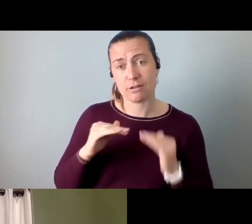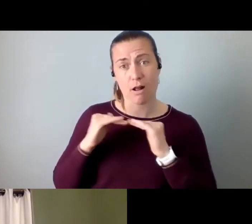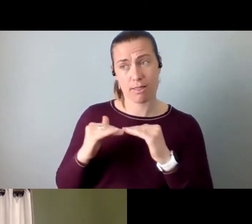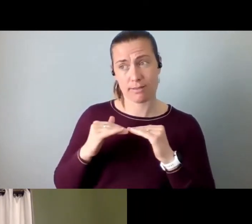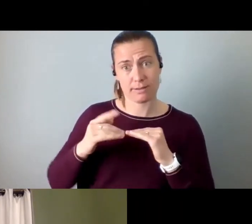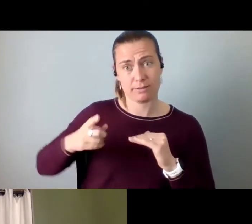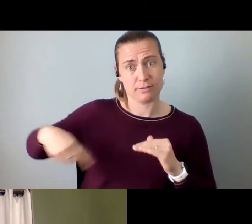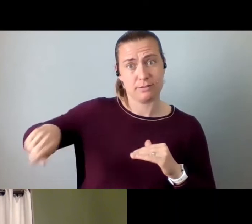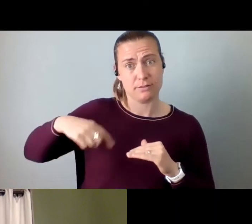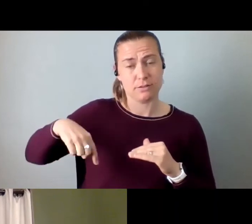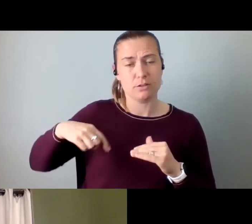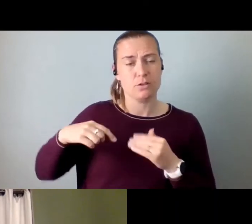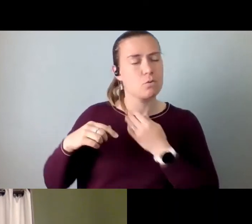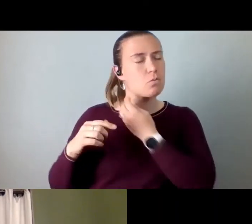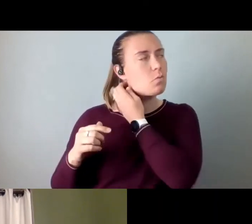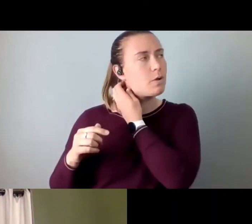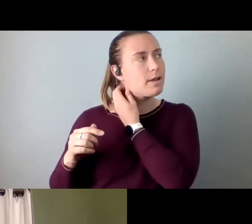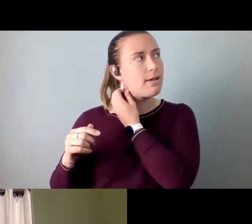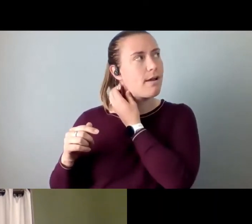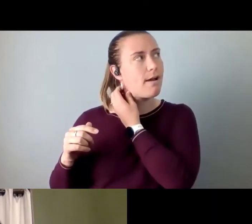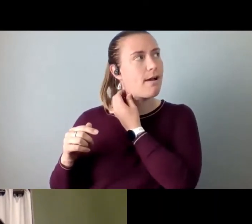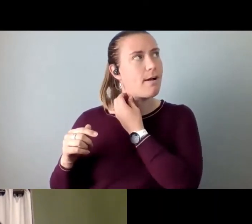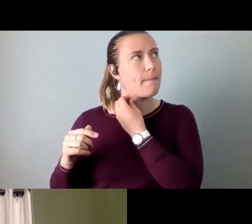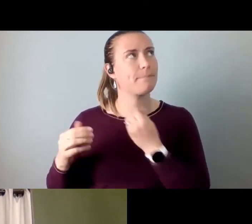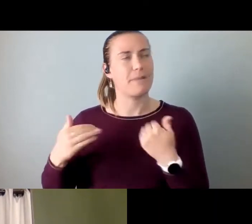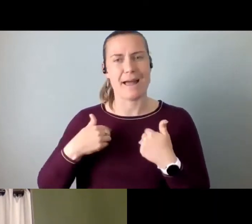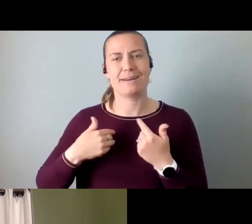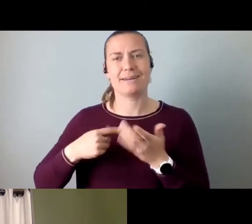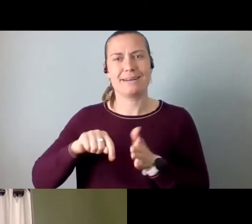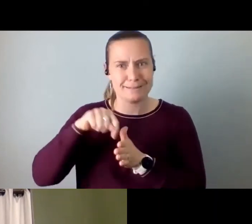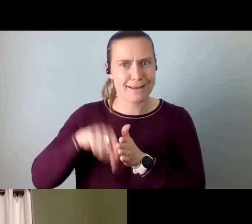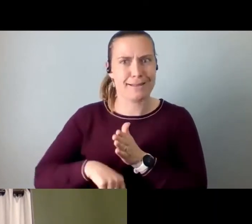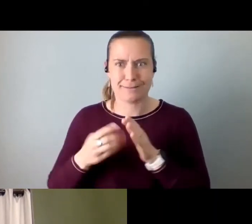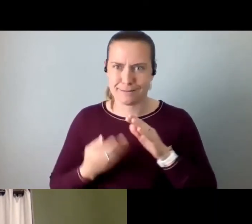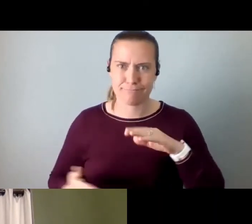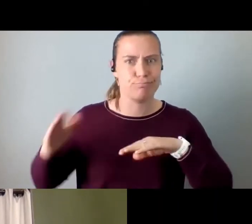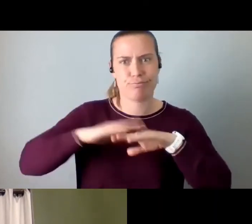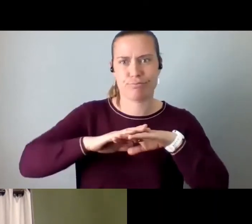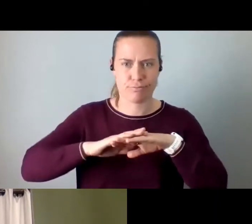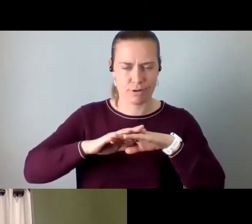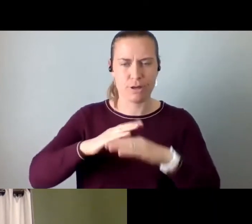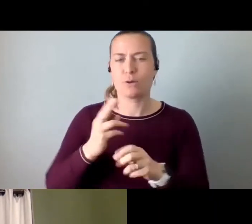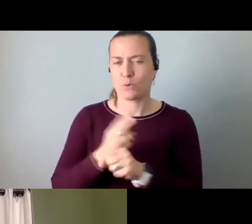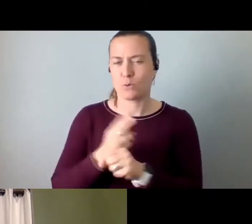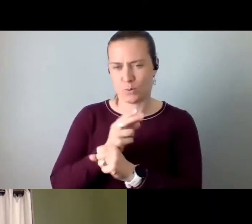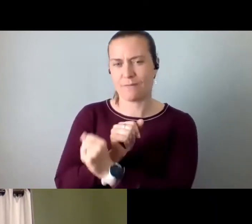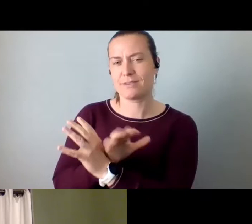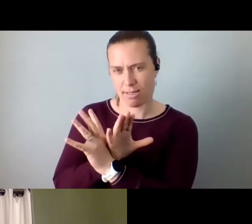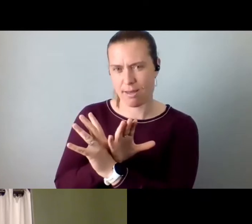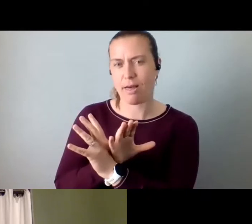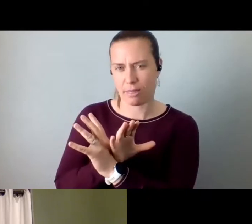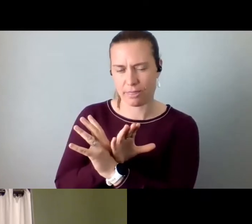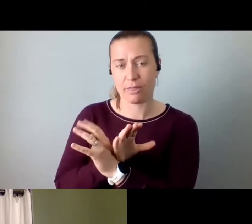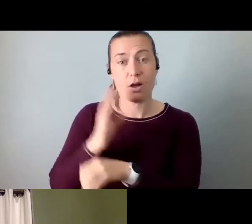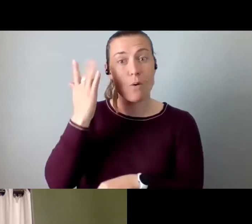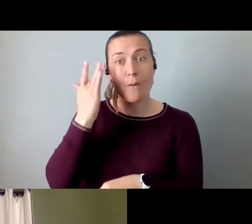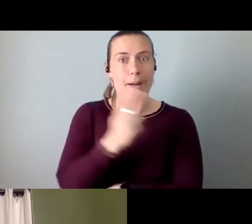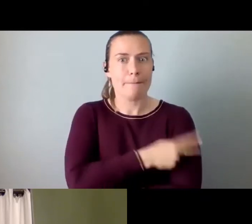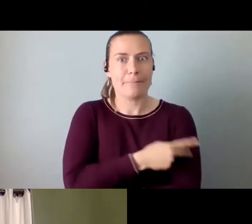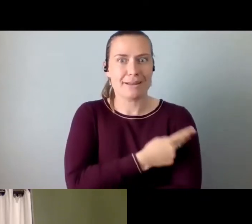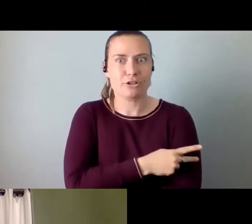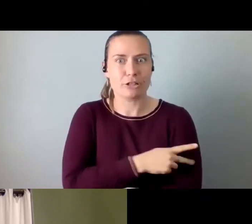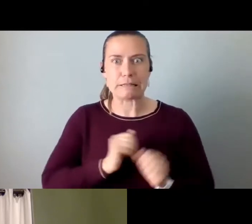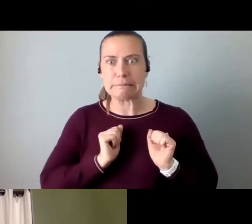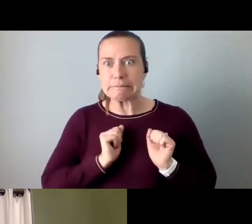a intense increase in the use of telehealth because patients didn't want to come in when they